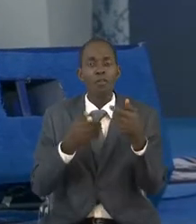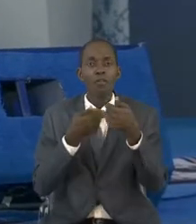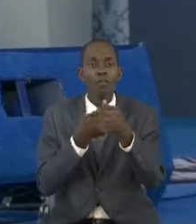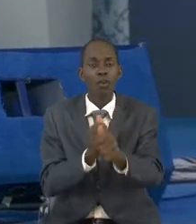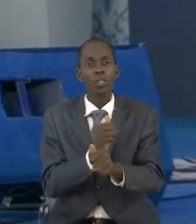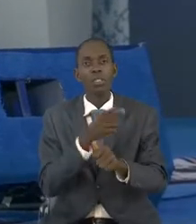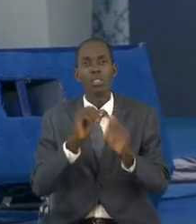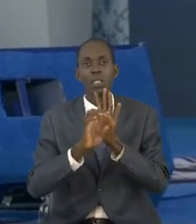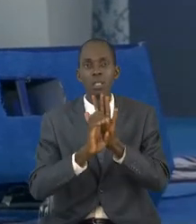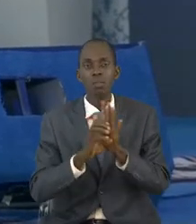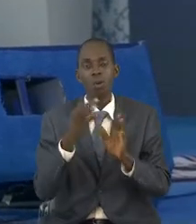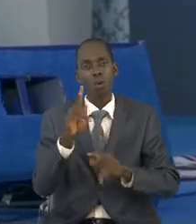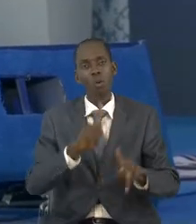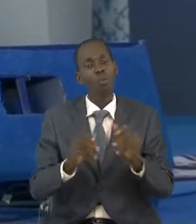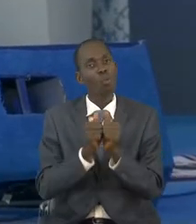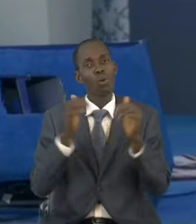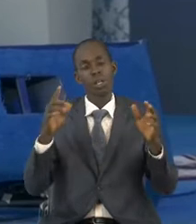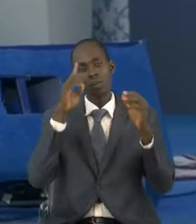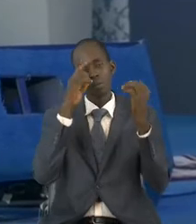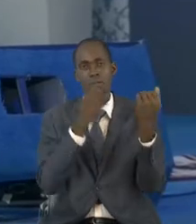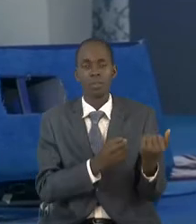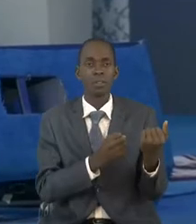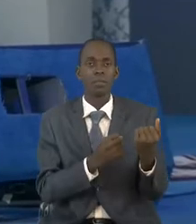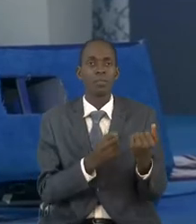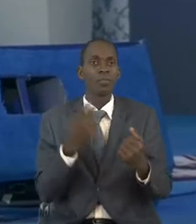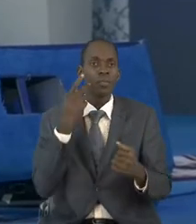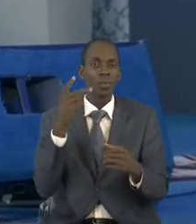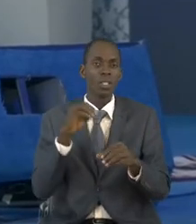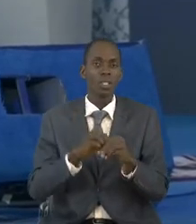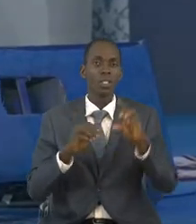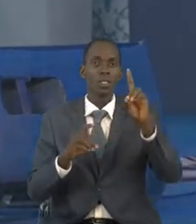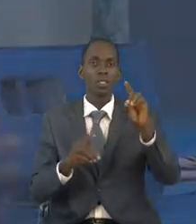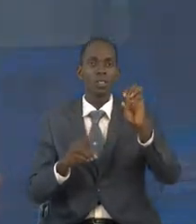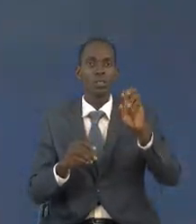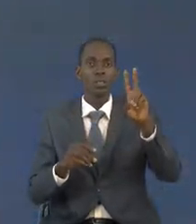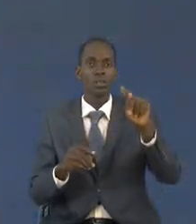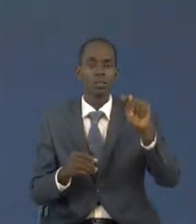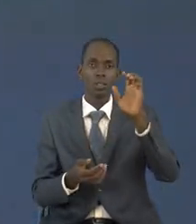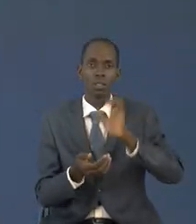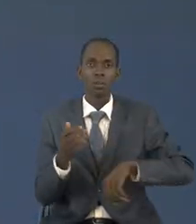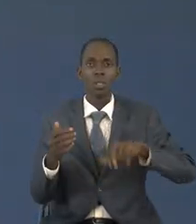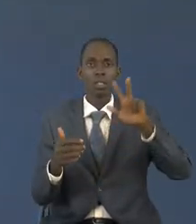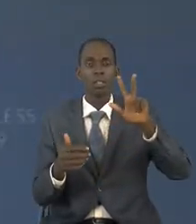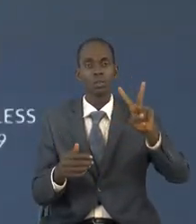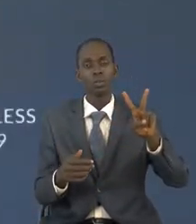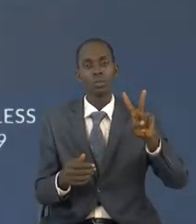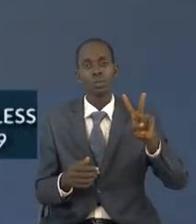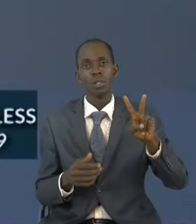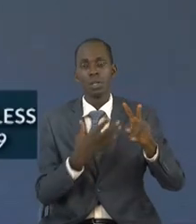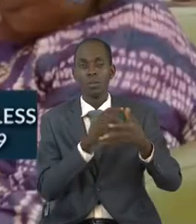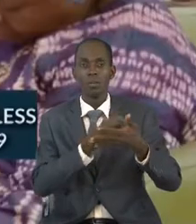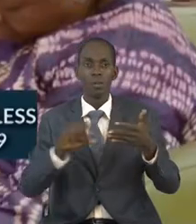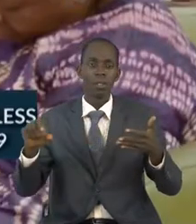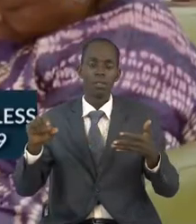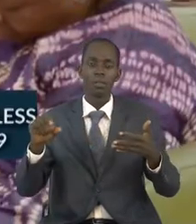the faithless. We're looking at Deuteronomy chapter 32, and I read from verse